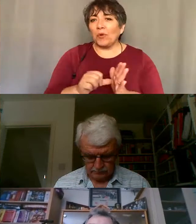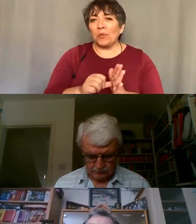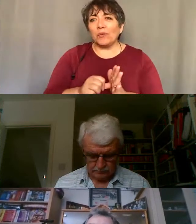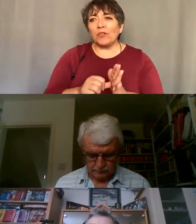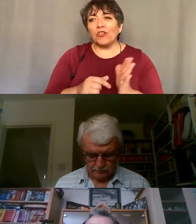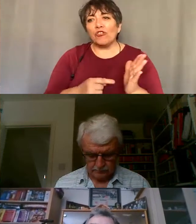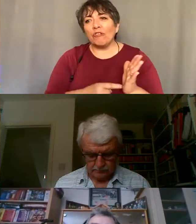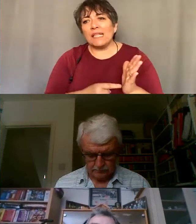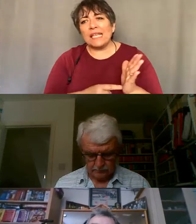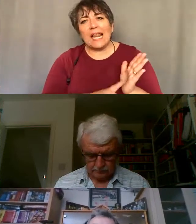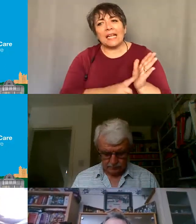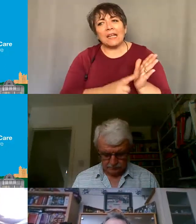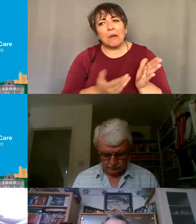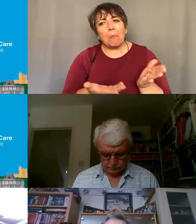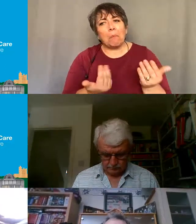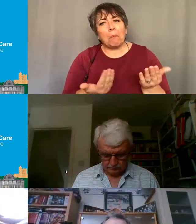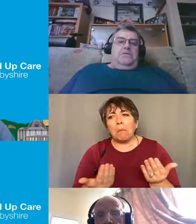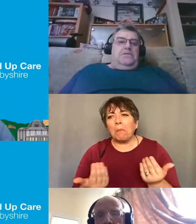it.